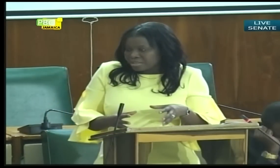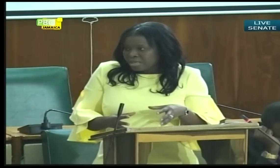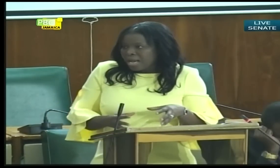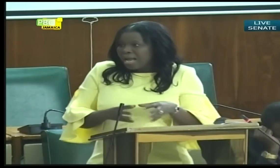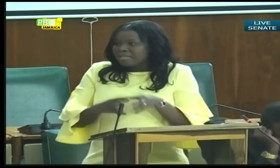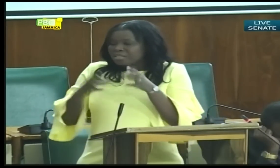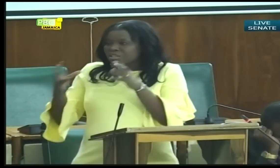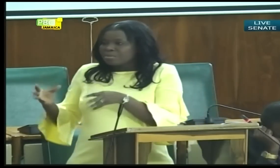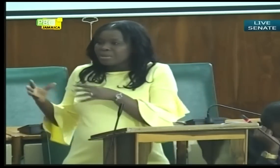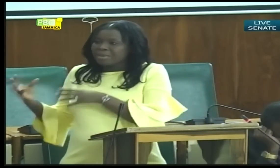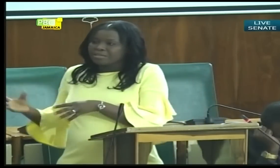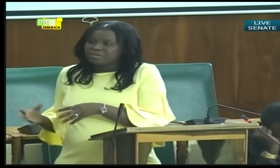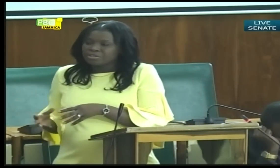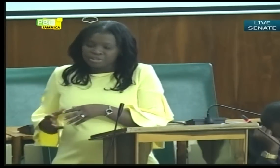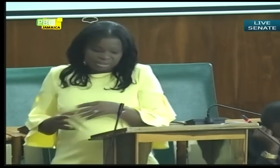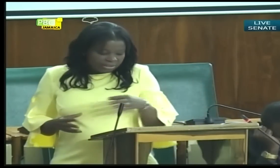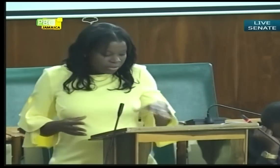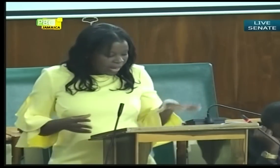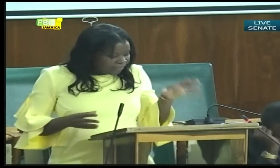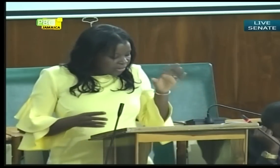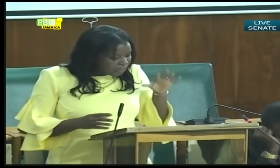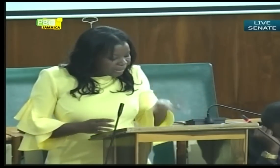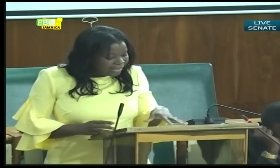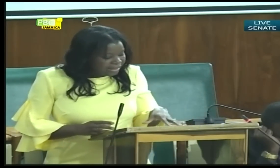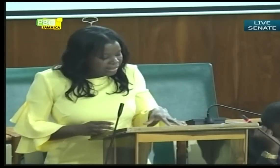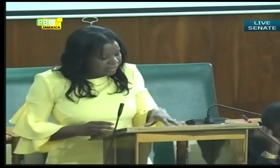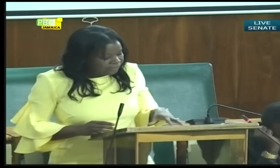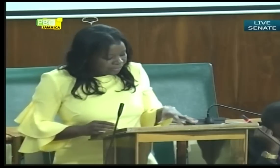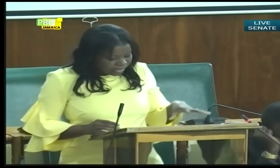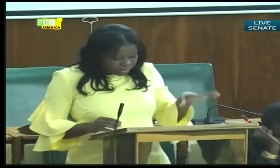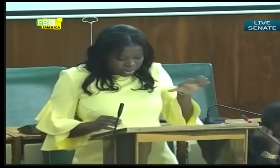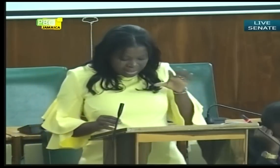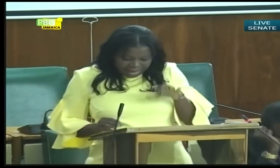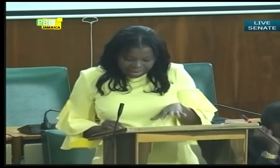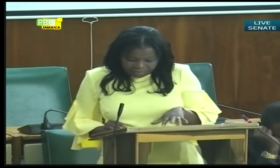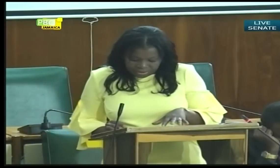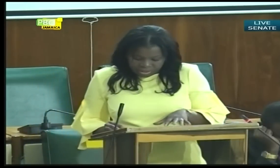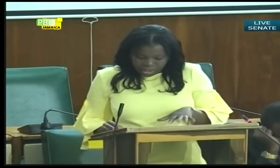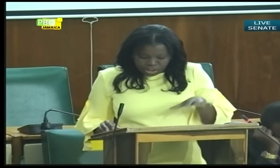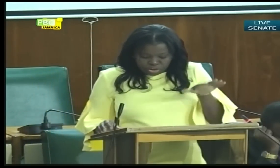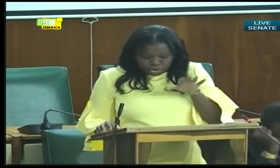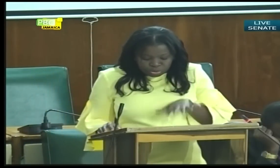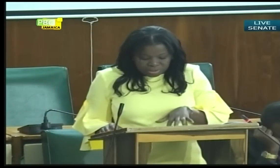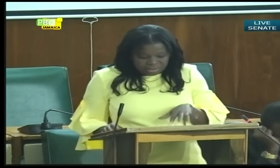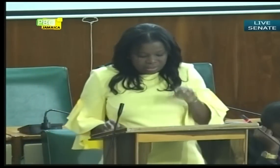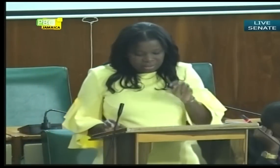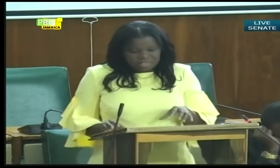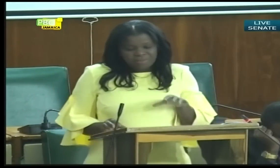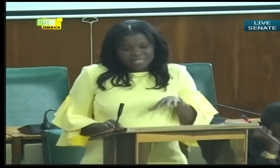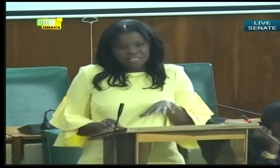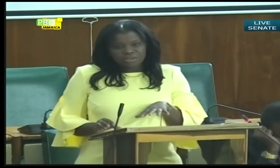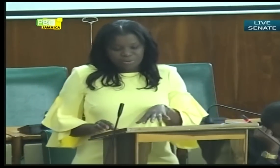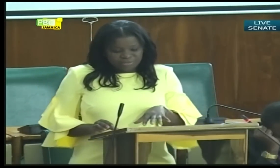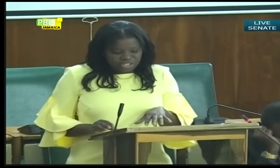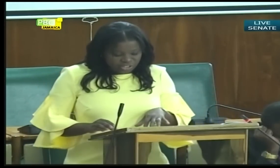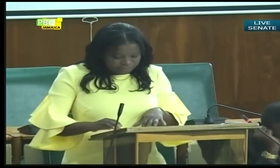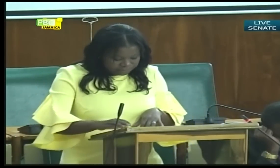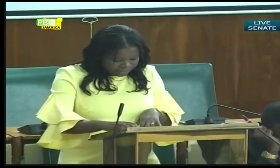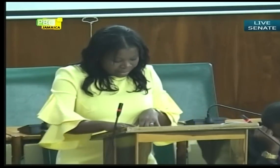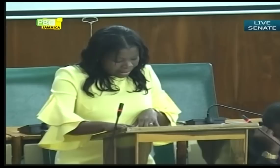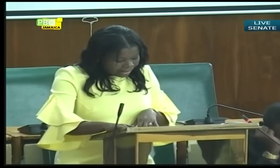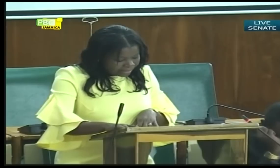interest and the subject matter of the trust. And so I'm very pleased that we have included this particular